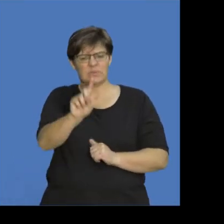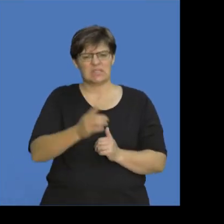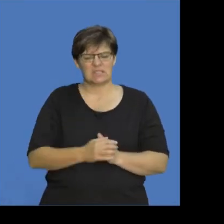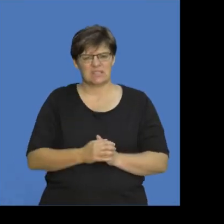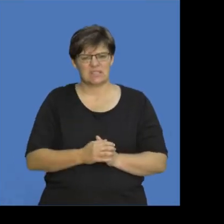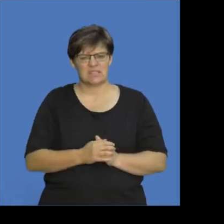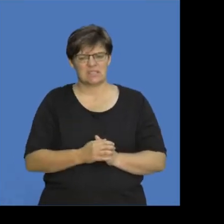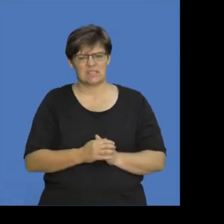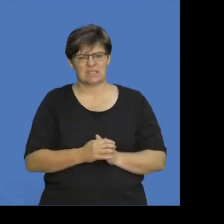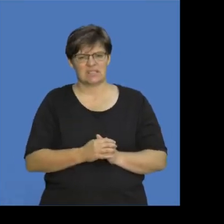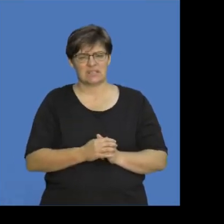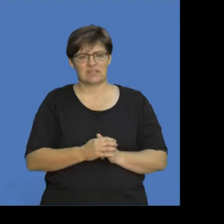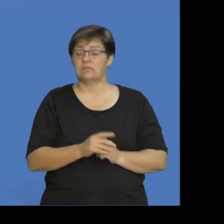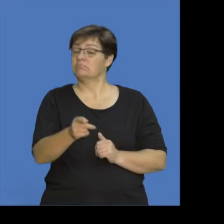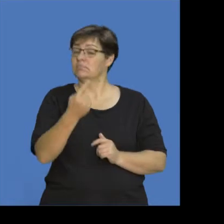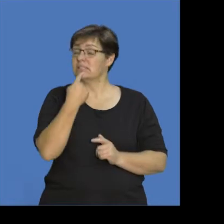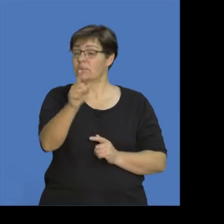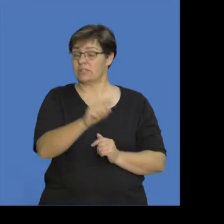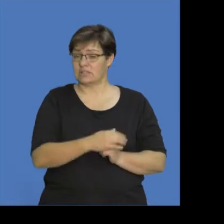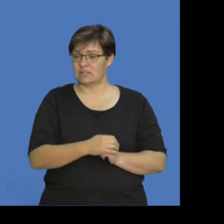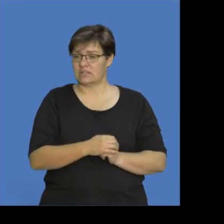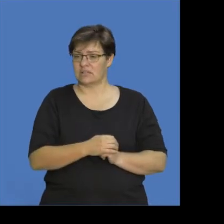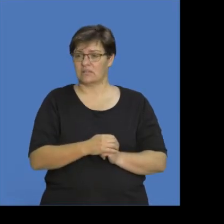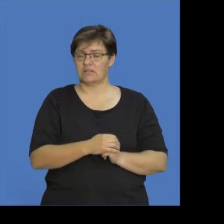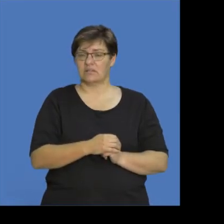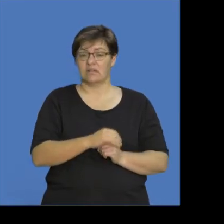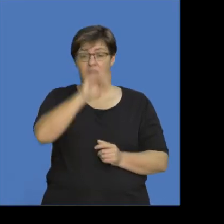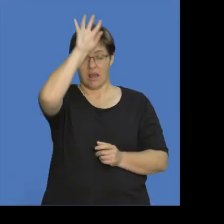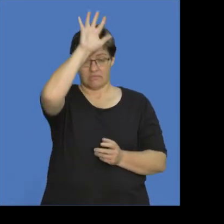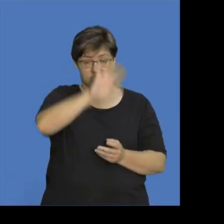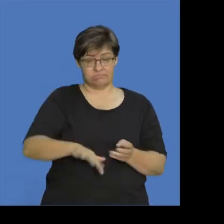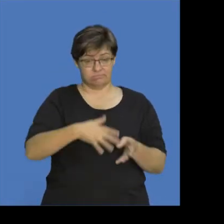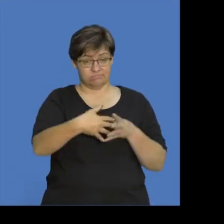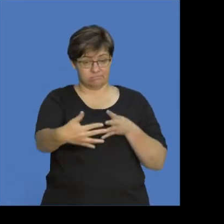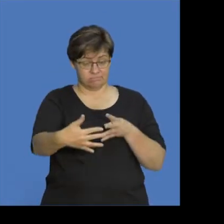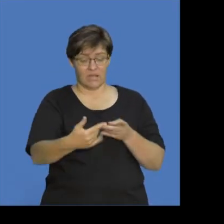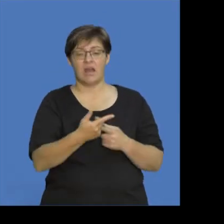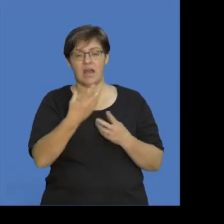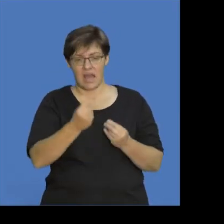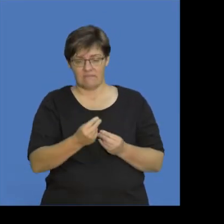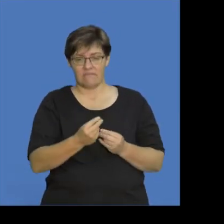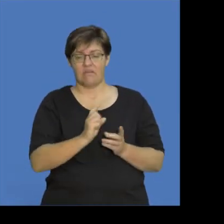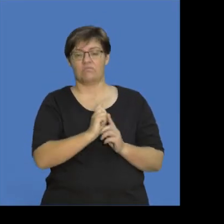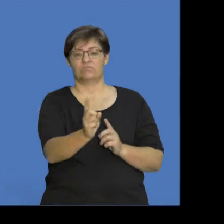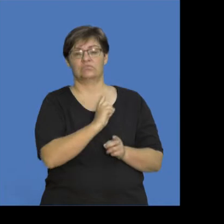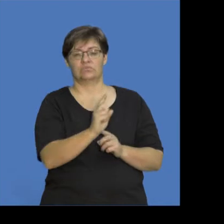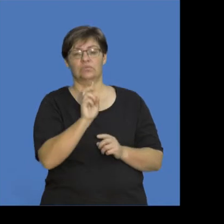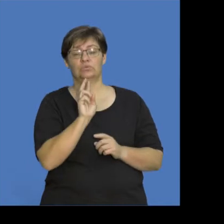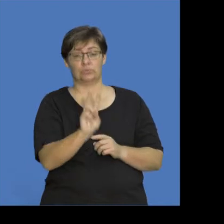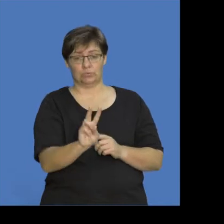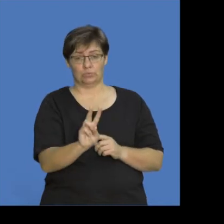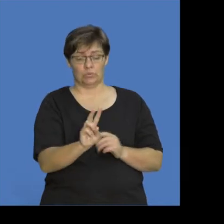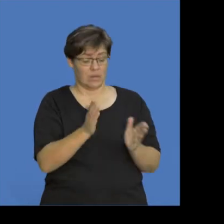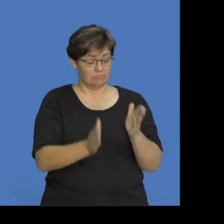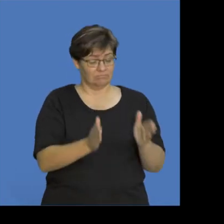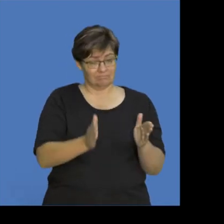What does this mean? This implies this team, we have 2 runs